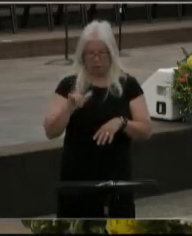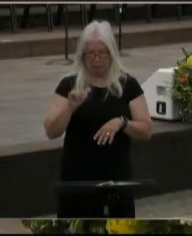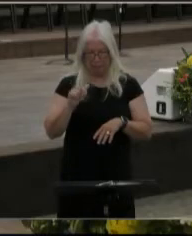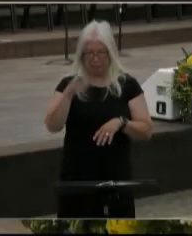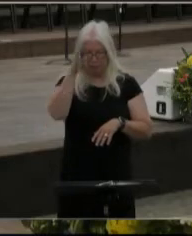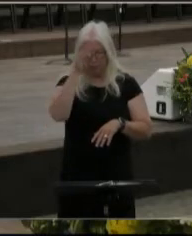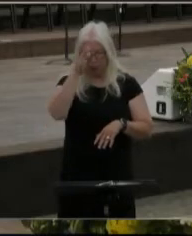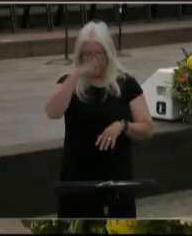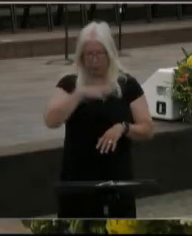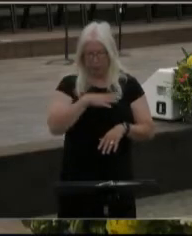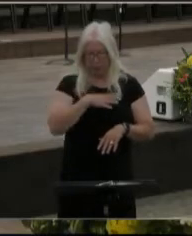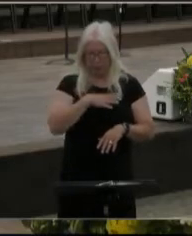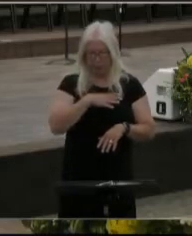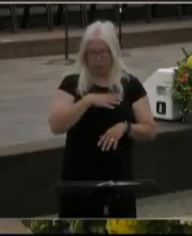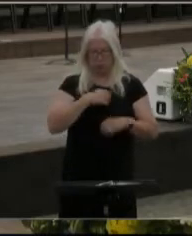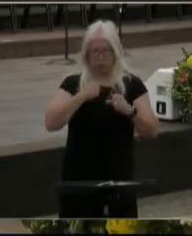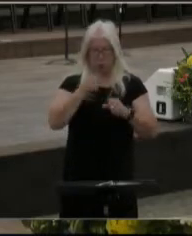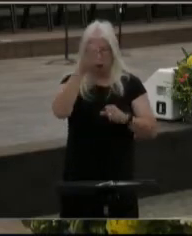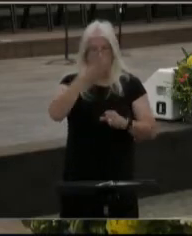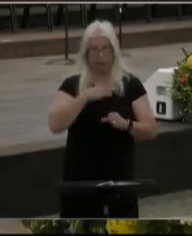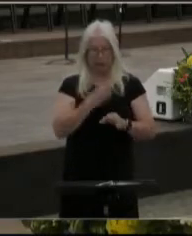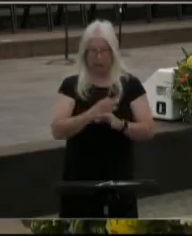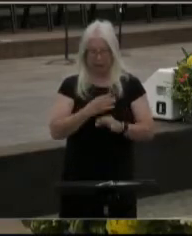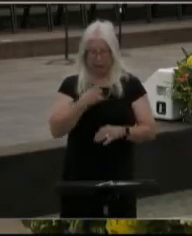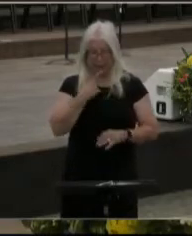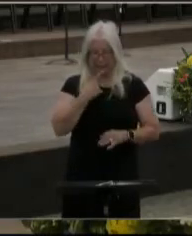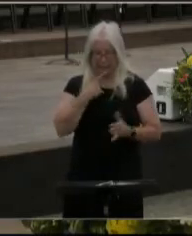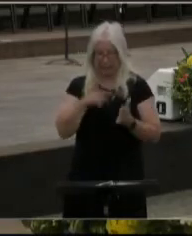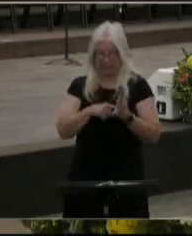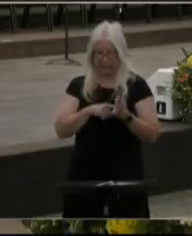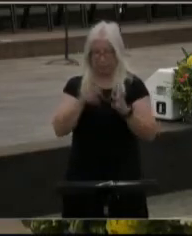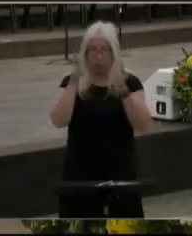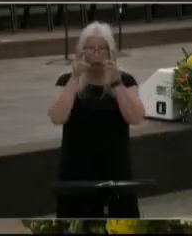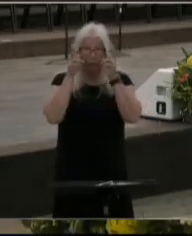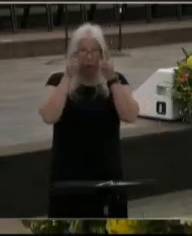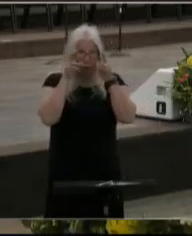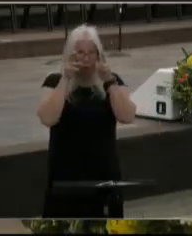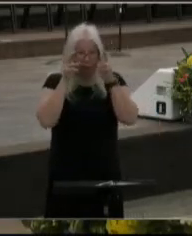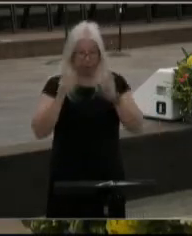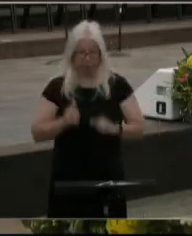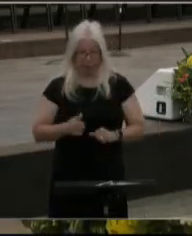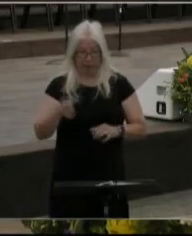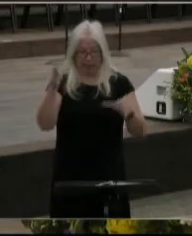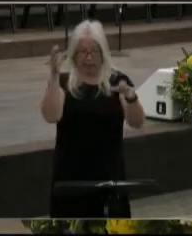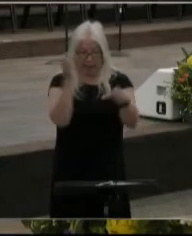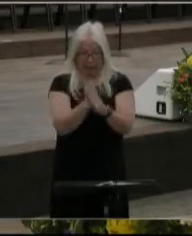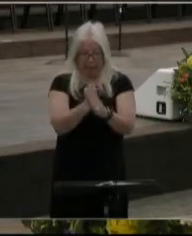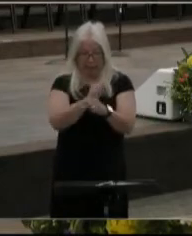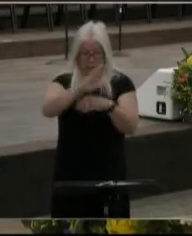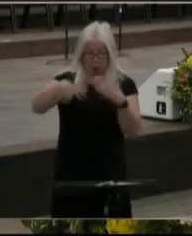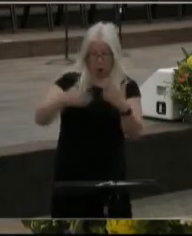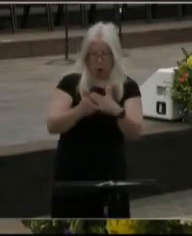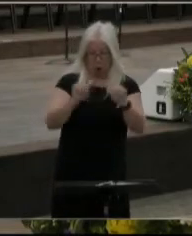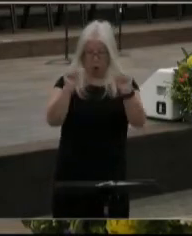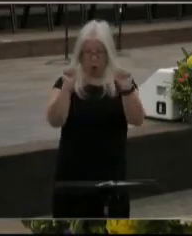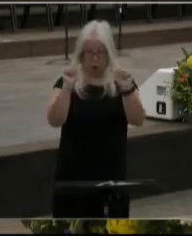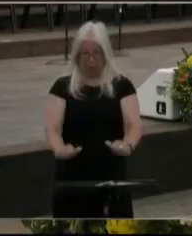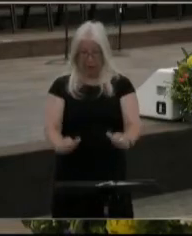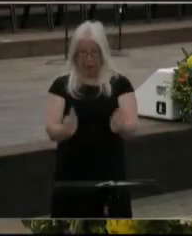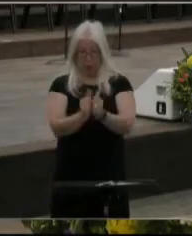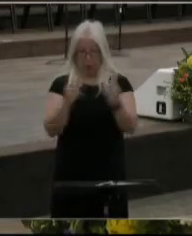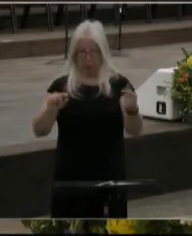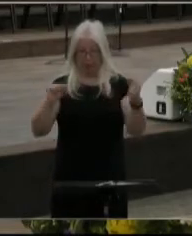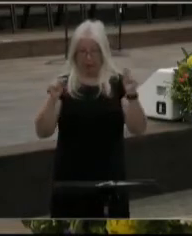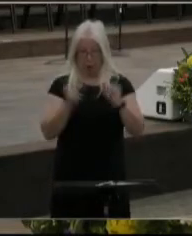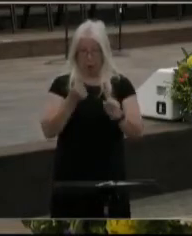very godly man, a very strong man of the faith. And he says this, I want you to listen closely if you don't mind. Get all you can